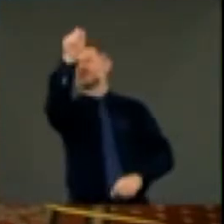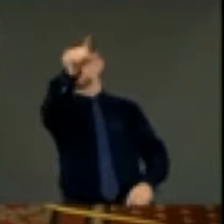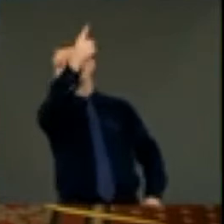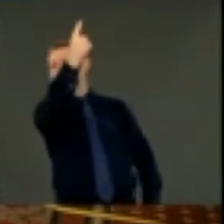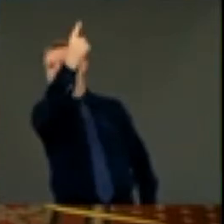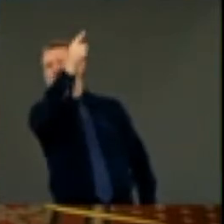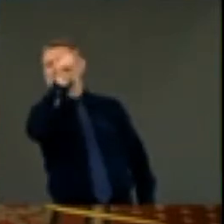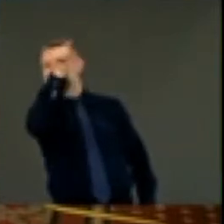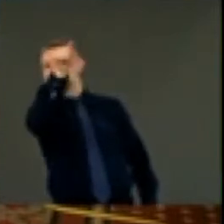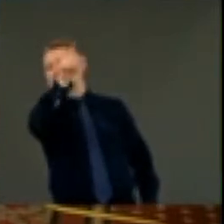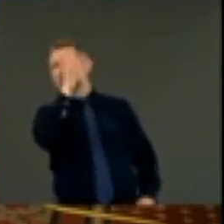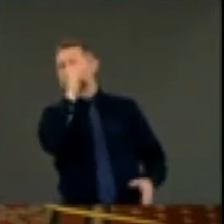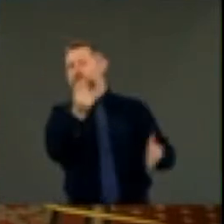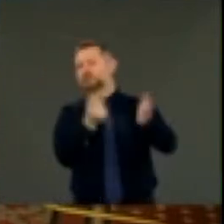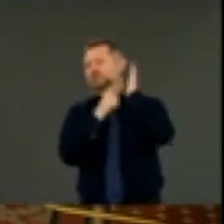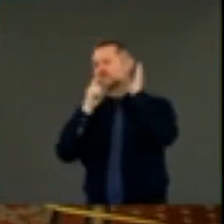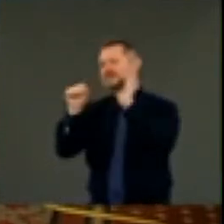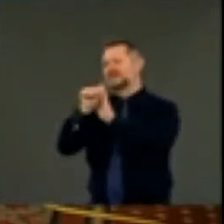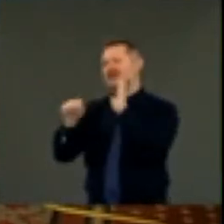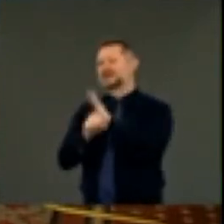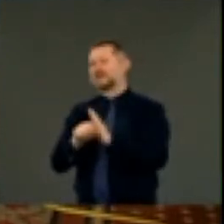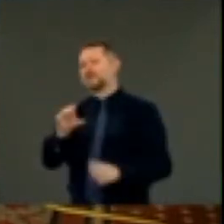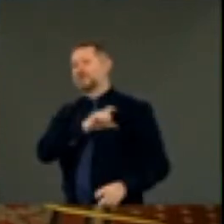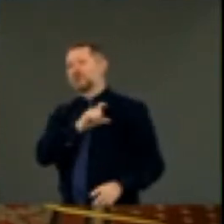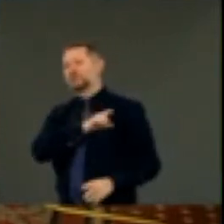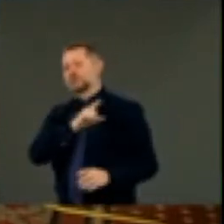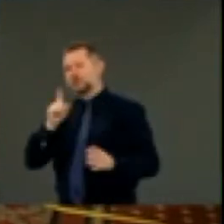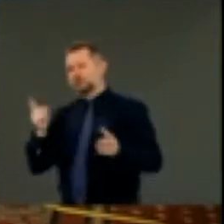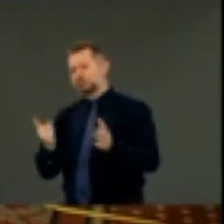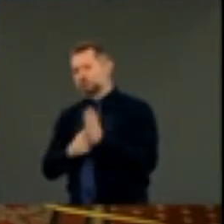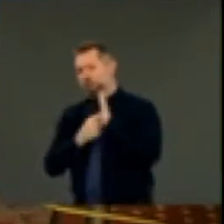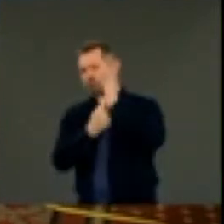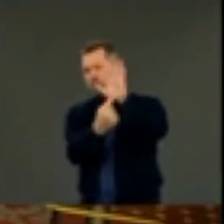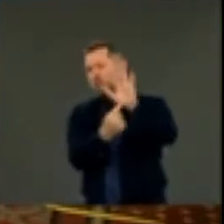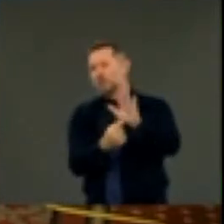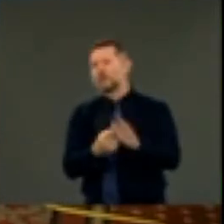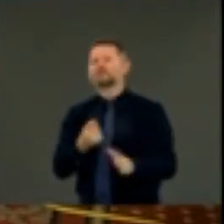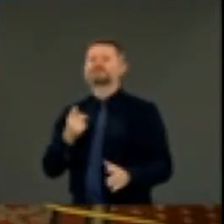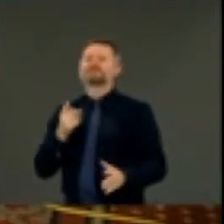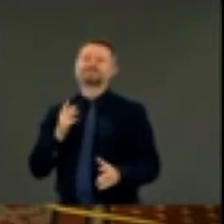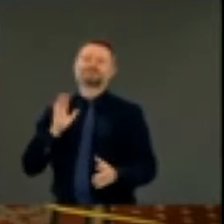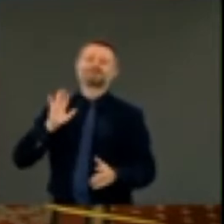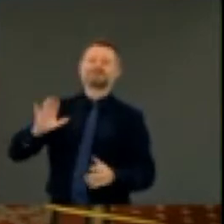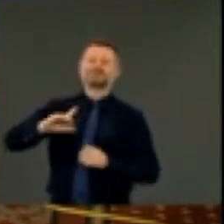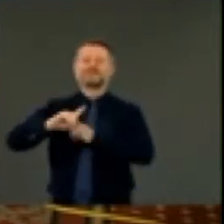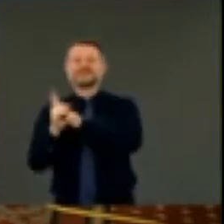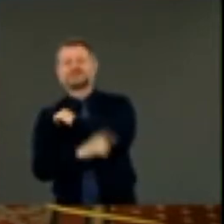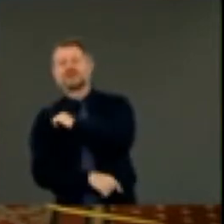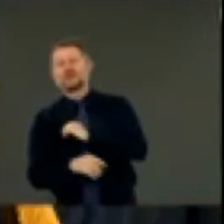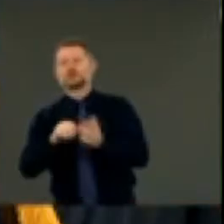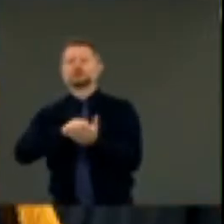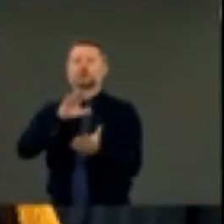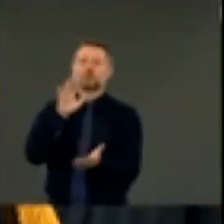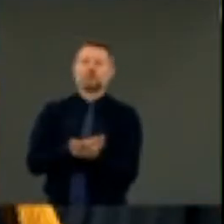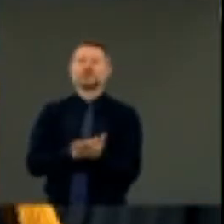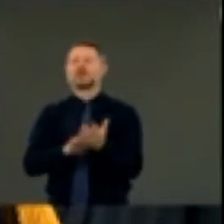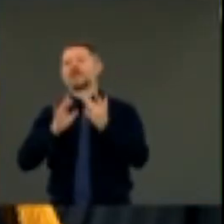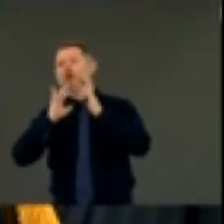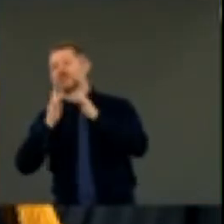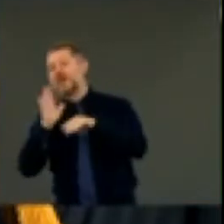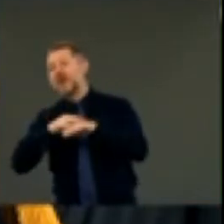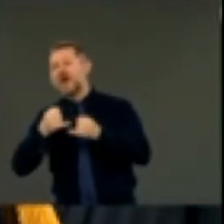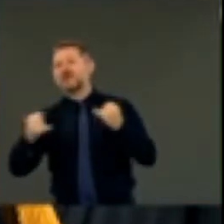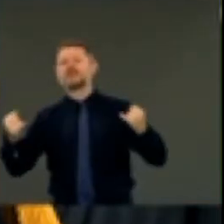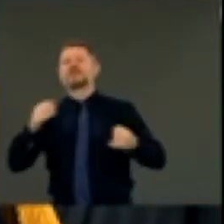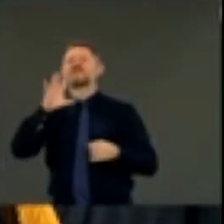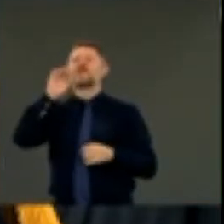to be requiring the state troopers to be releasing disciplinary records online to comply with the new 50A We're going to law? go through the same, yes, we're going to go through the same